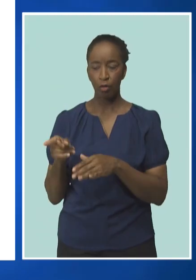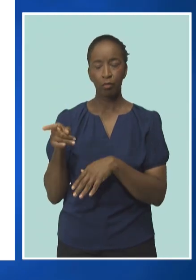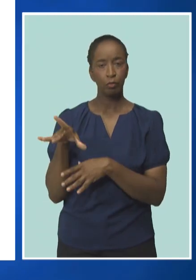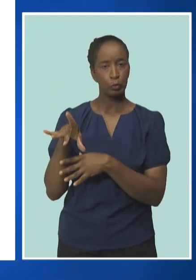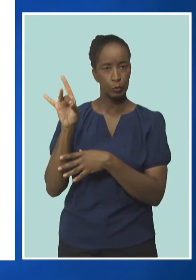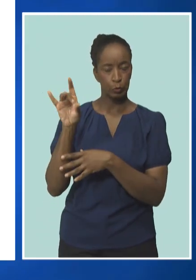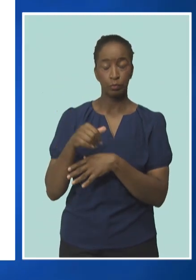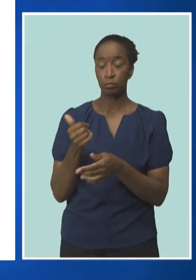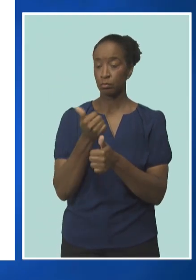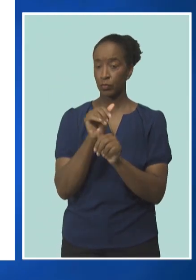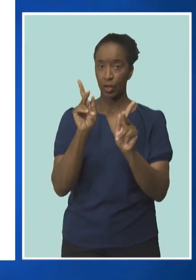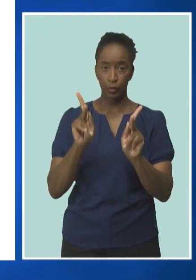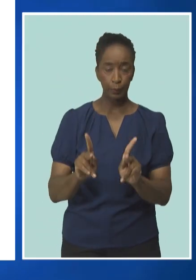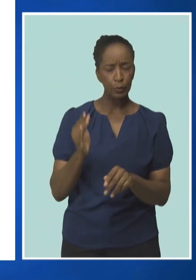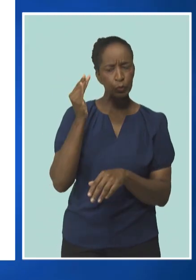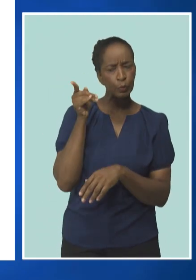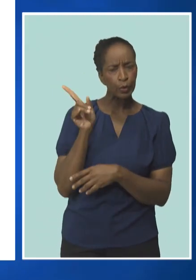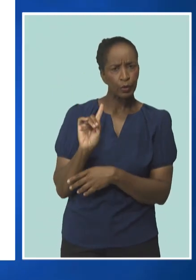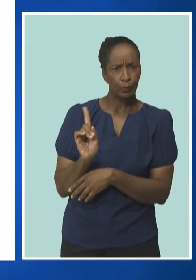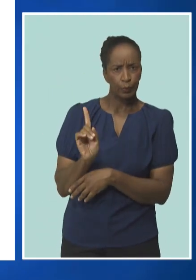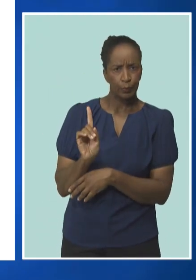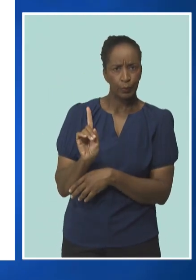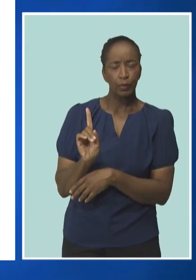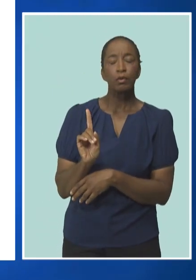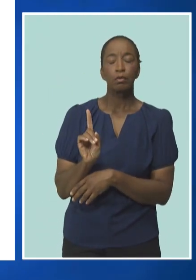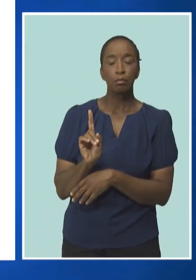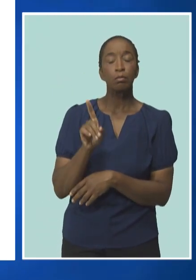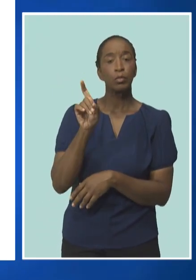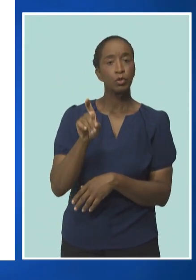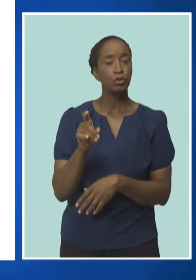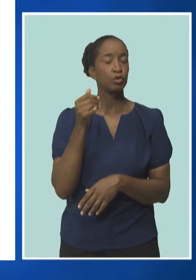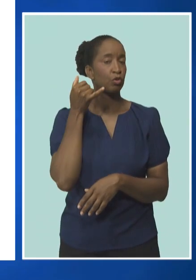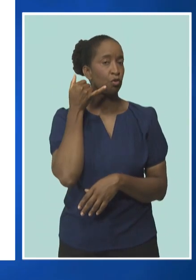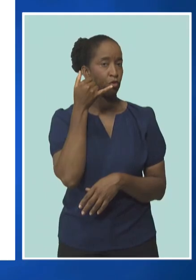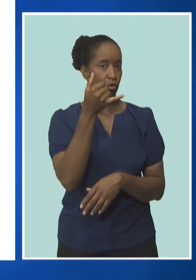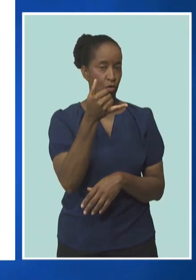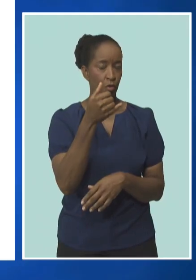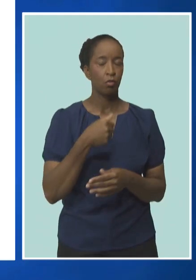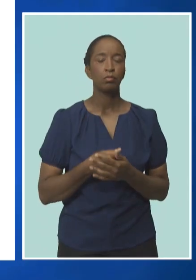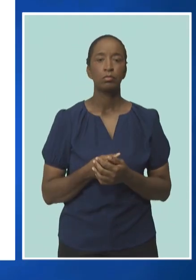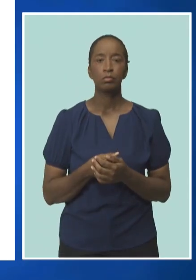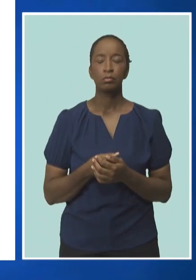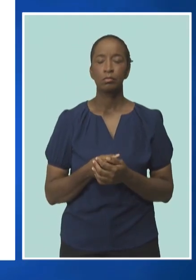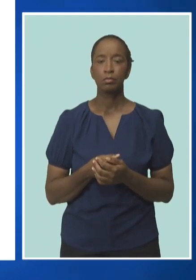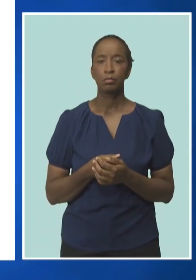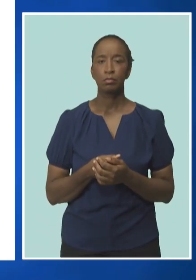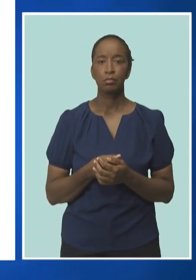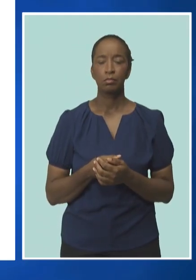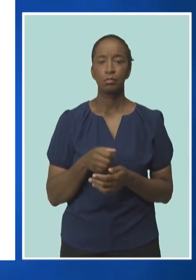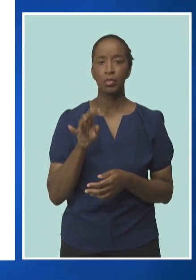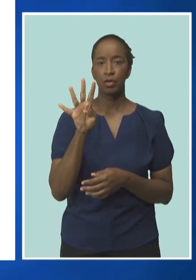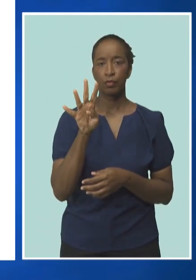know the whereabouts of Nigel Pinder is also asked to contact the Major Crime Unit at telephone numbers